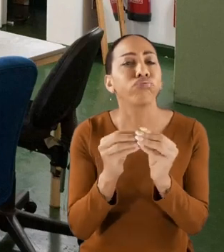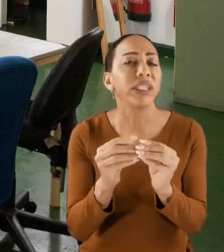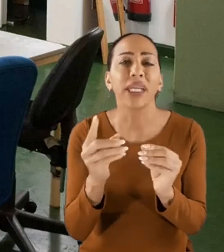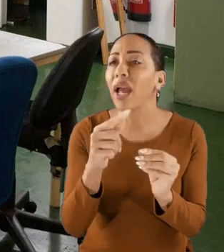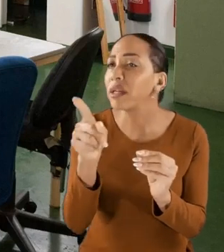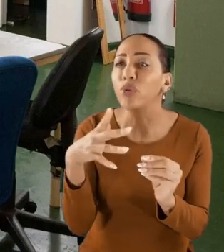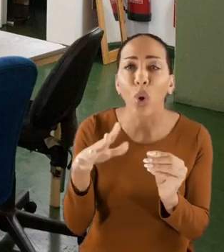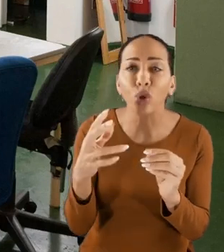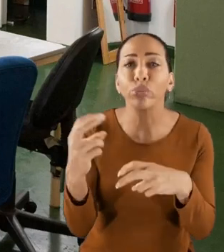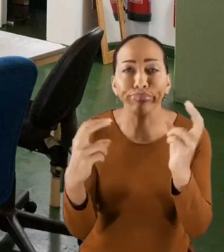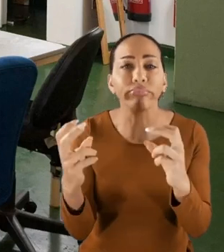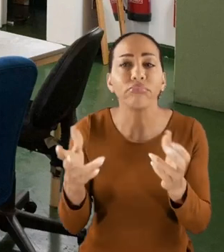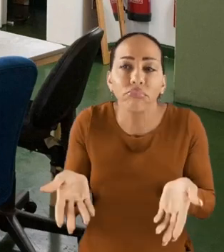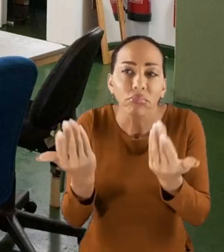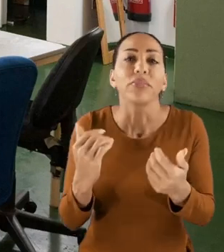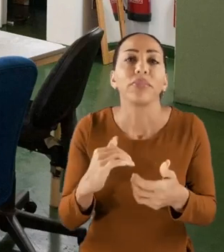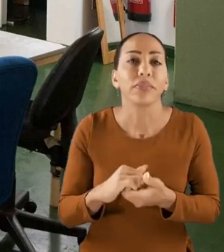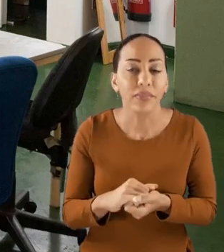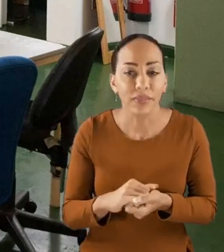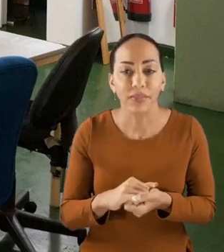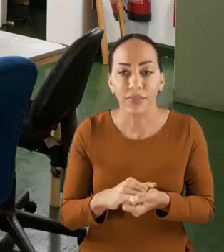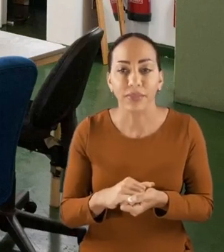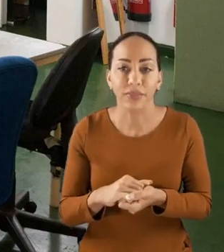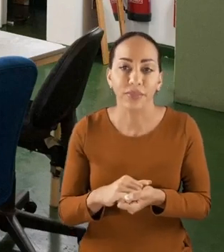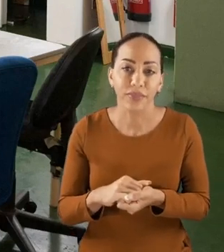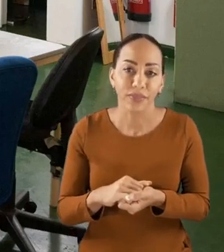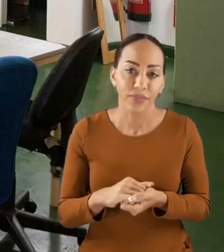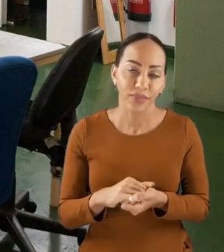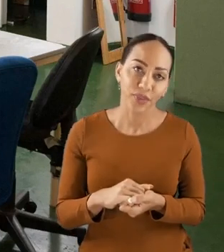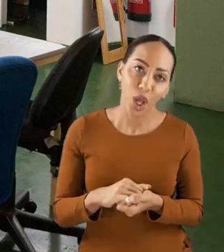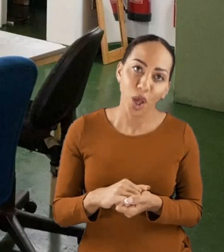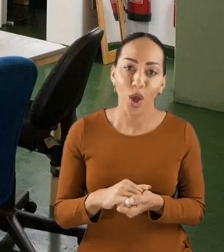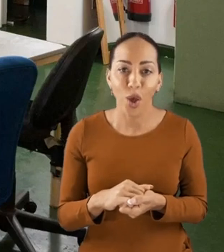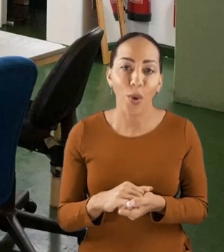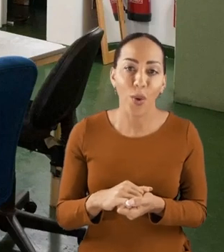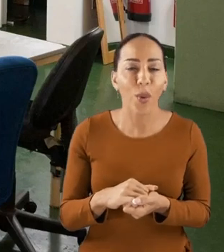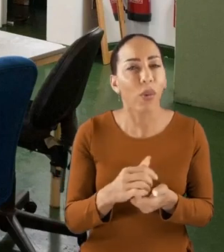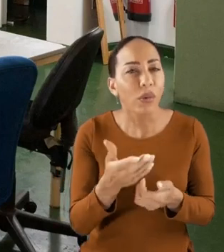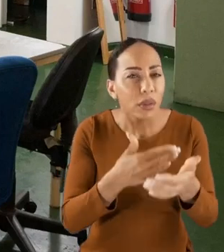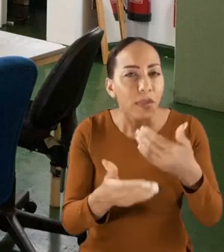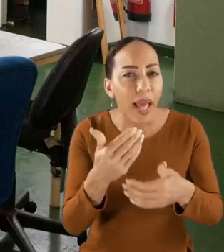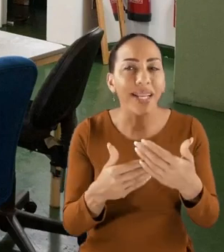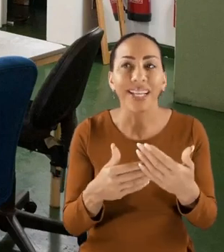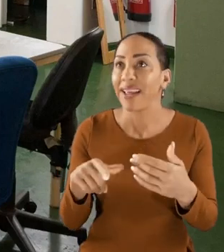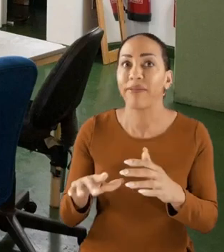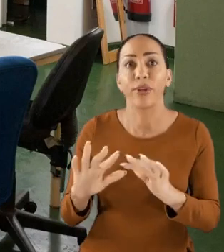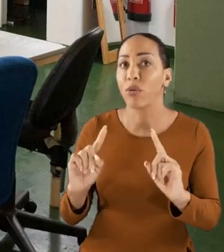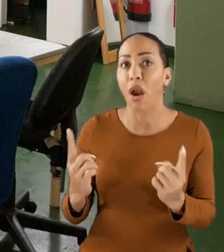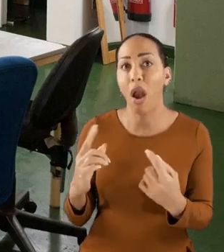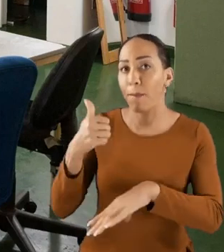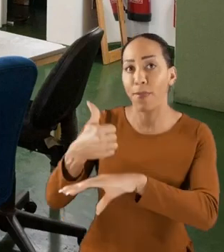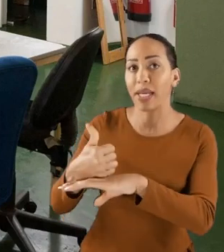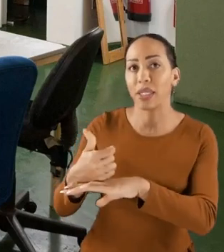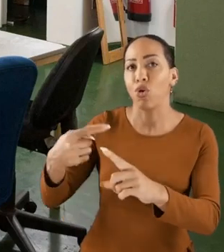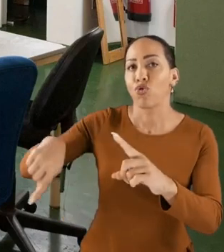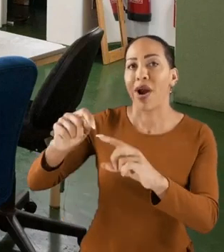if anyone wants to leave, they can, but just to sort of talk me through a little bit more about, okay, if this wasn't something at the roundhouse, how would you use